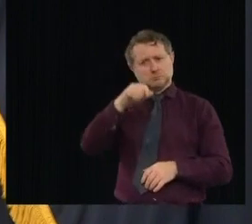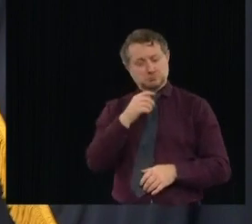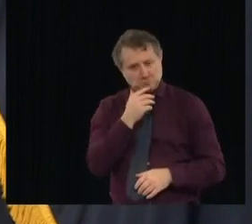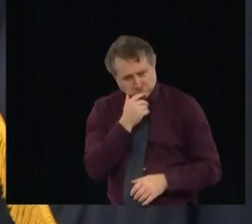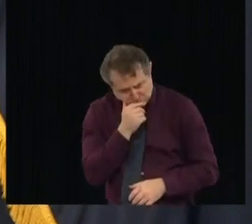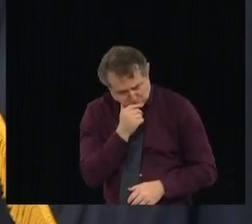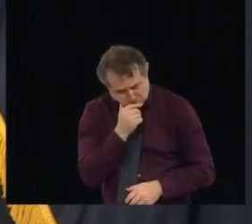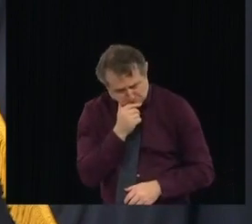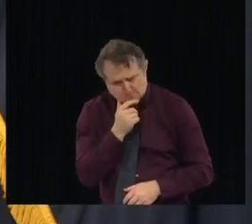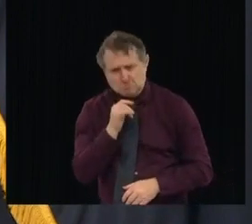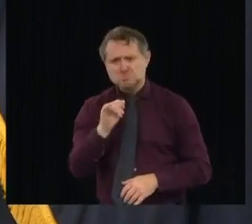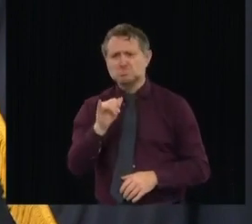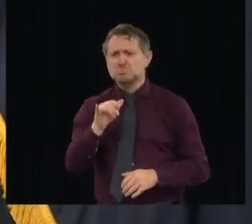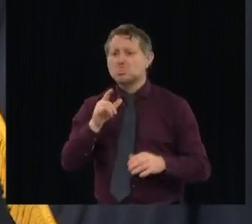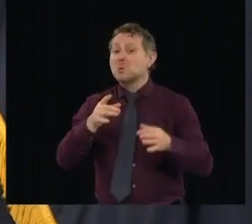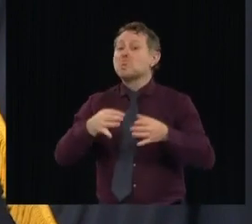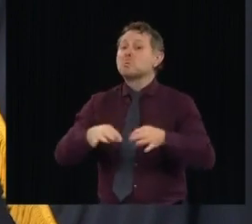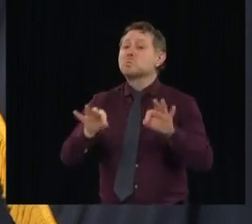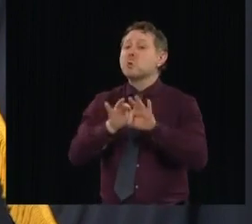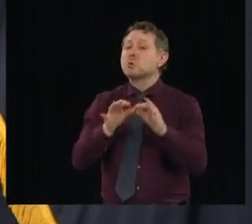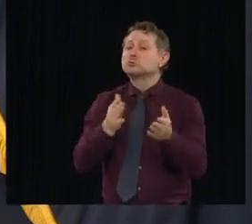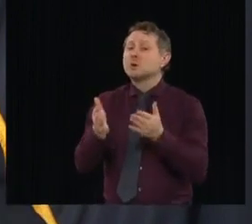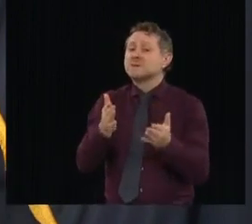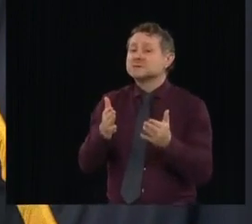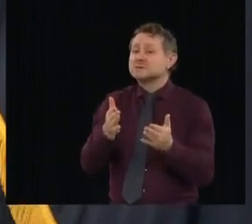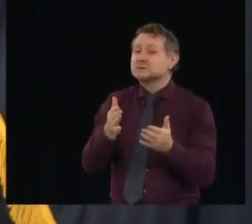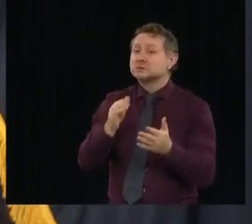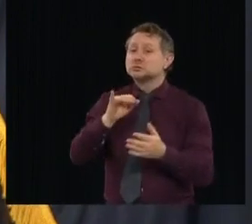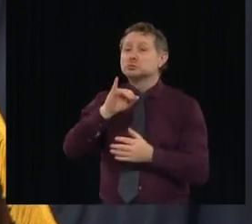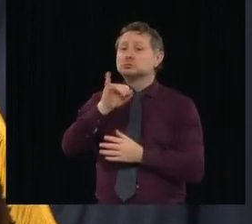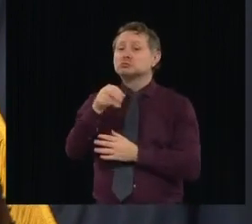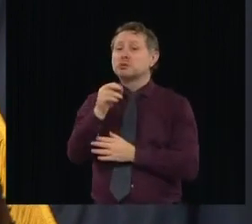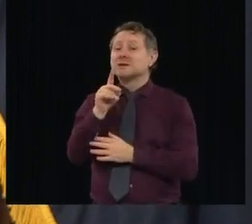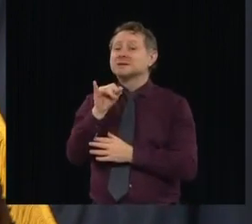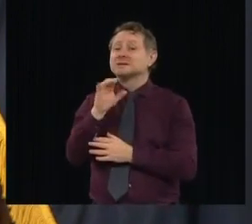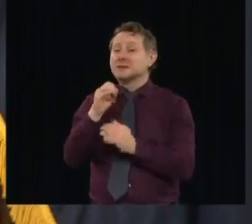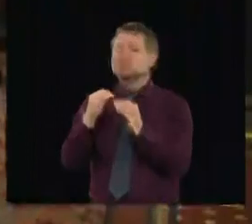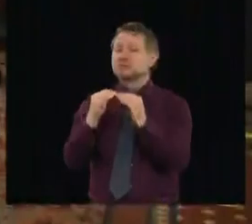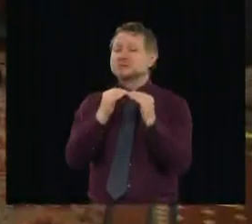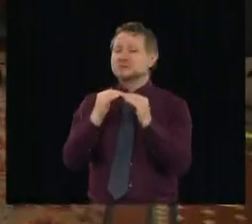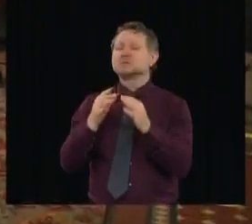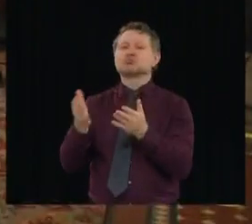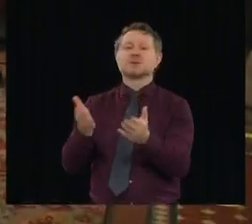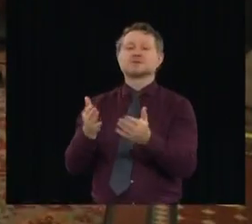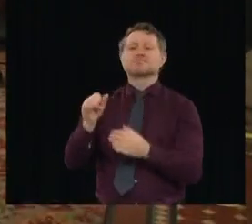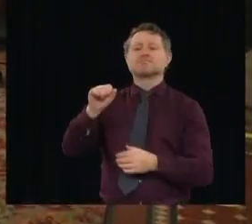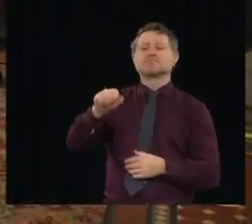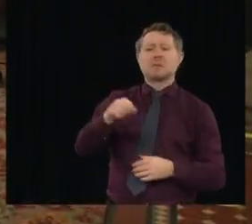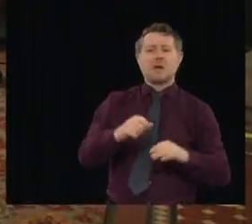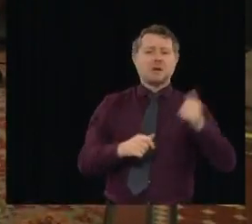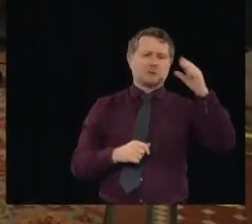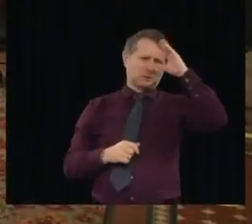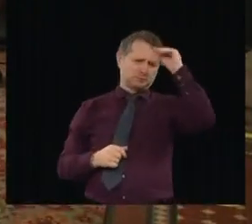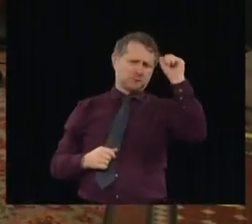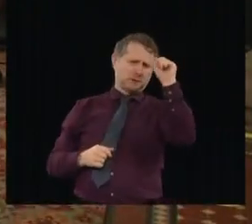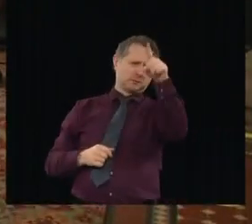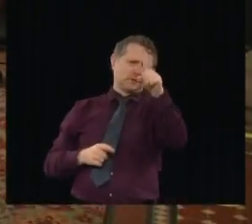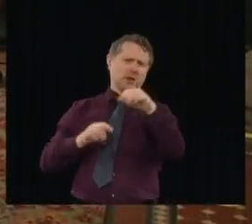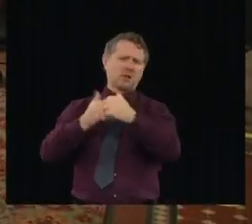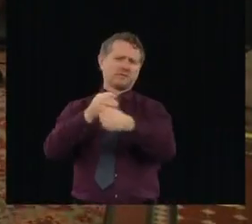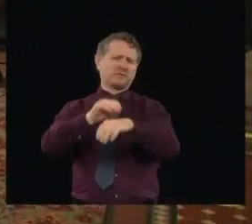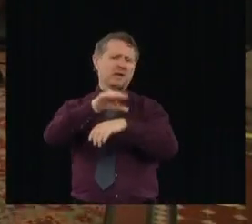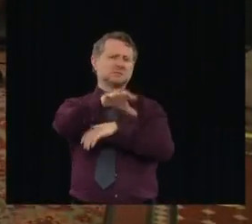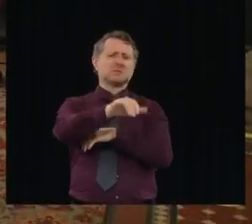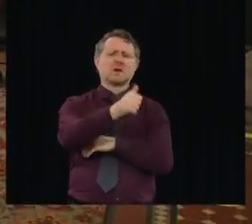service, justice is an essential service. And for you, Dr. Zucker, what sort of advice can you give to people who are not